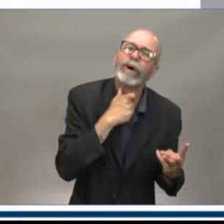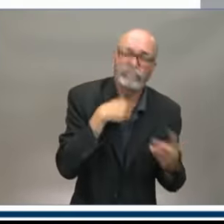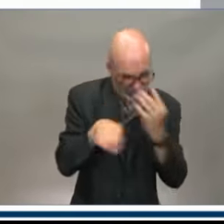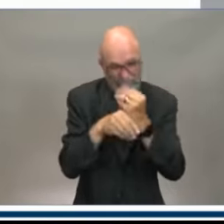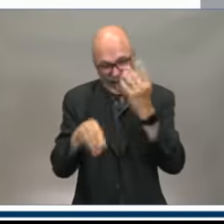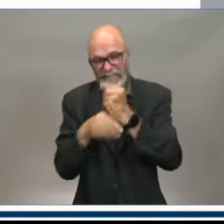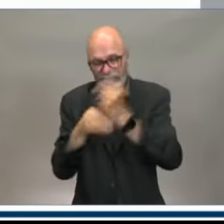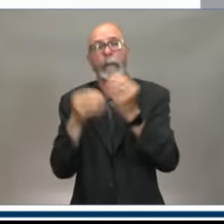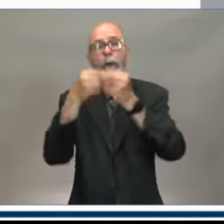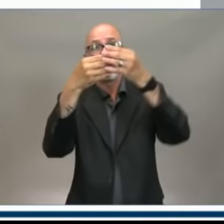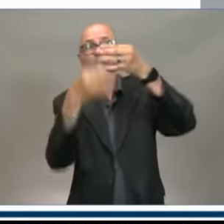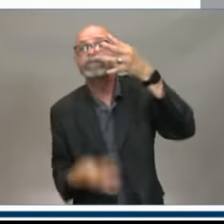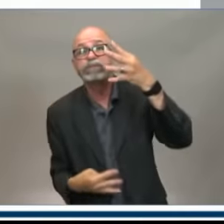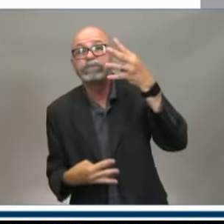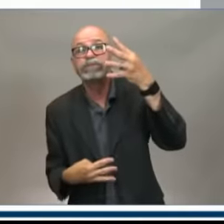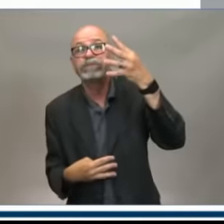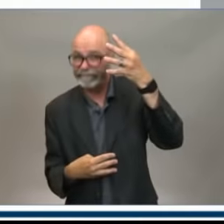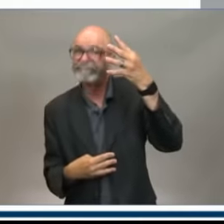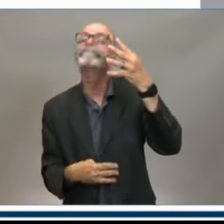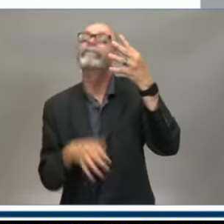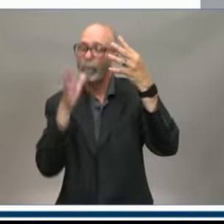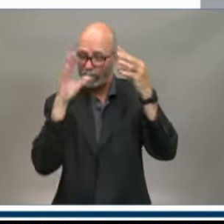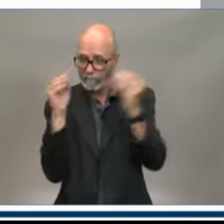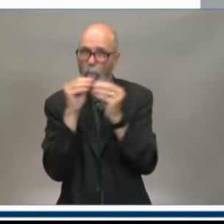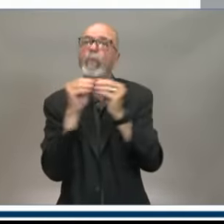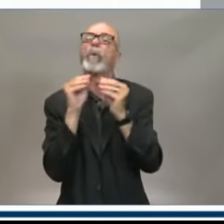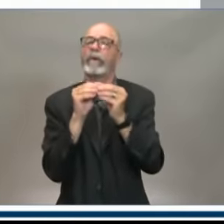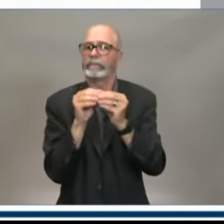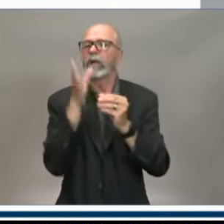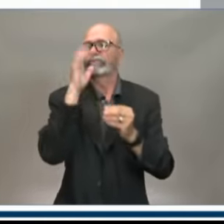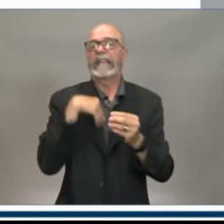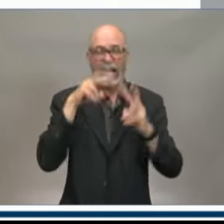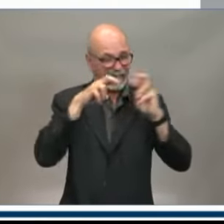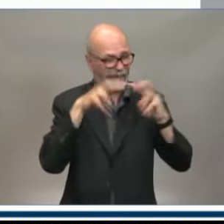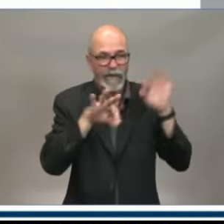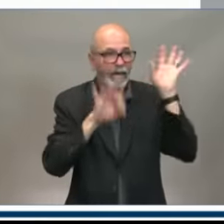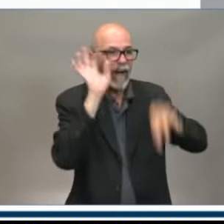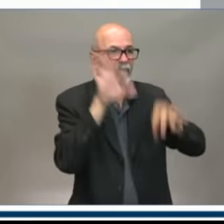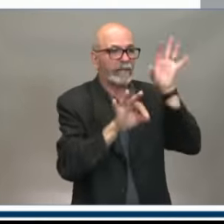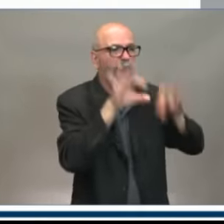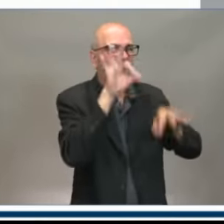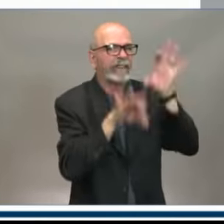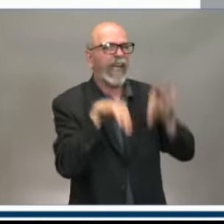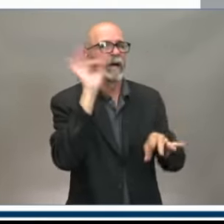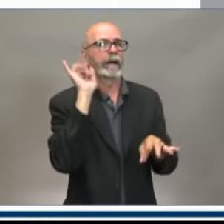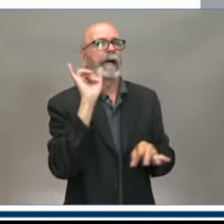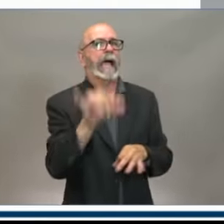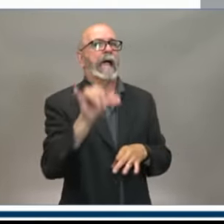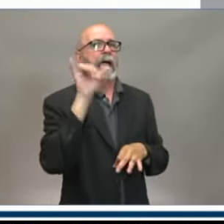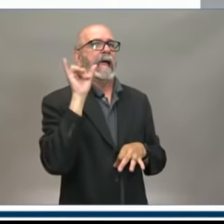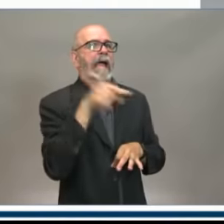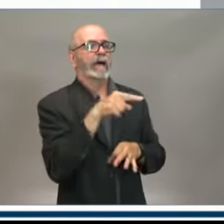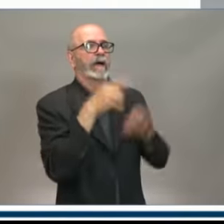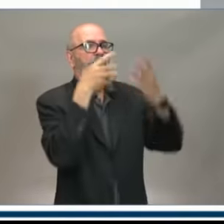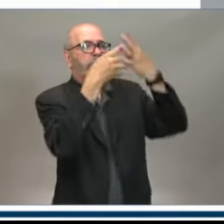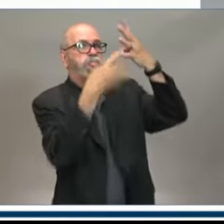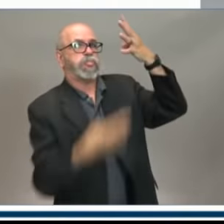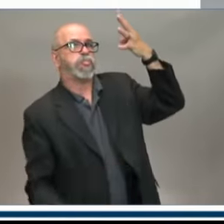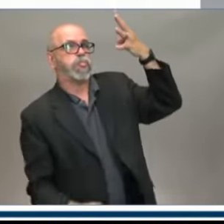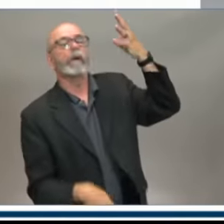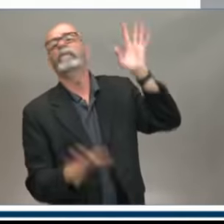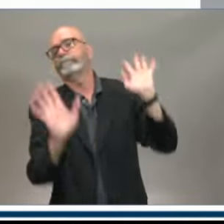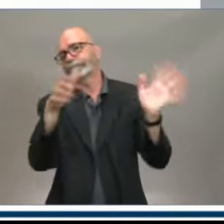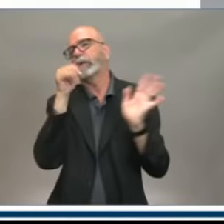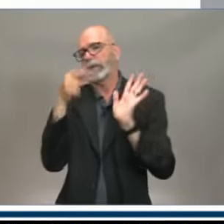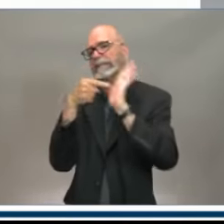We've learned over the last few months that the COVID-19 actually can present in a more diverse way, a greater number